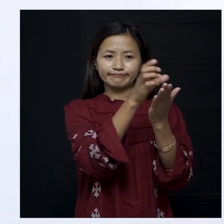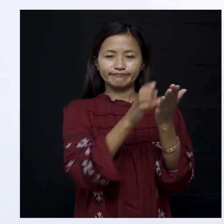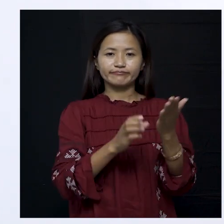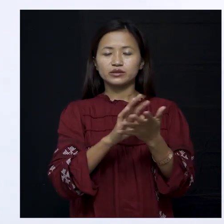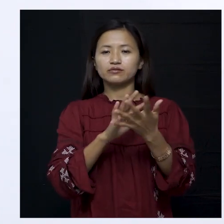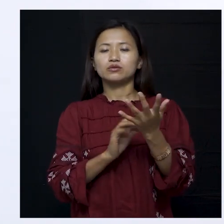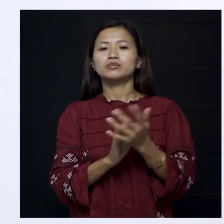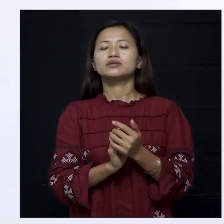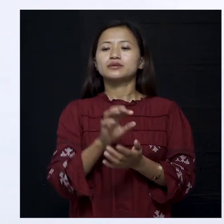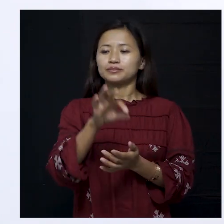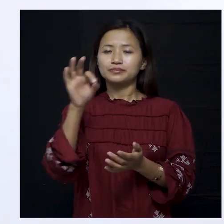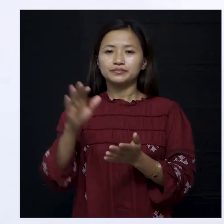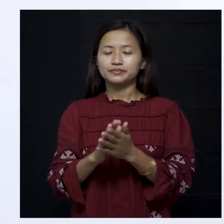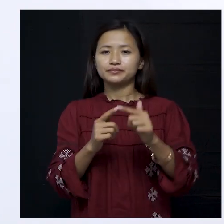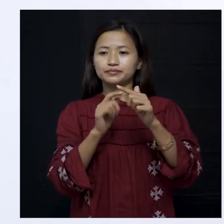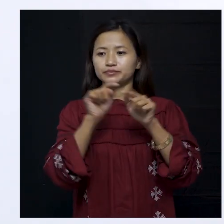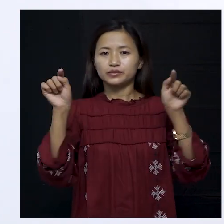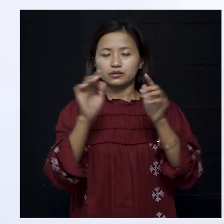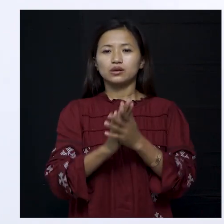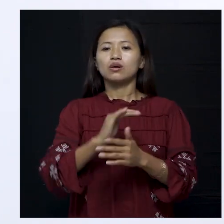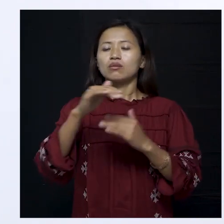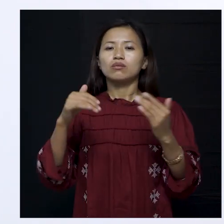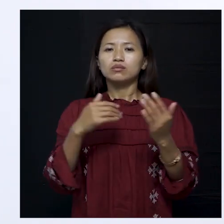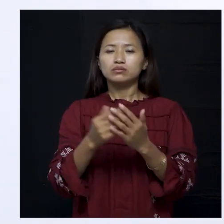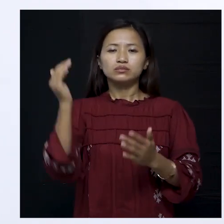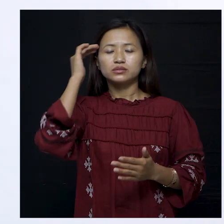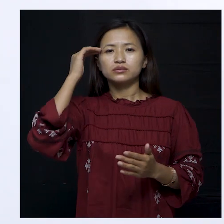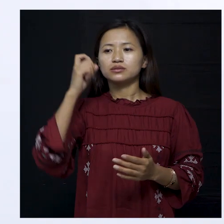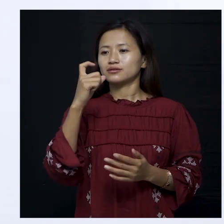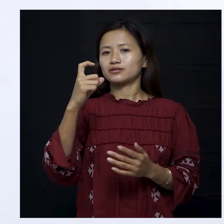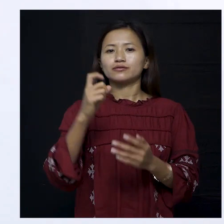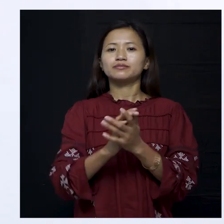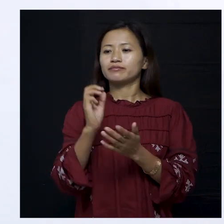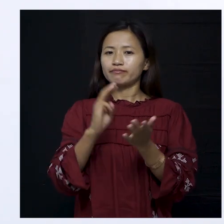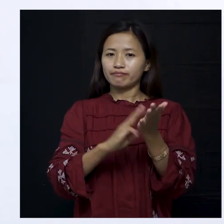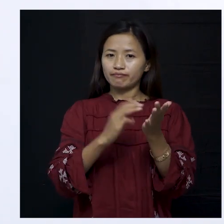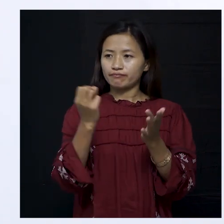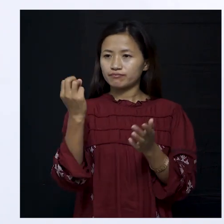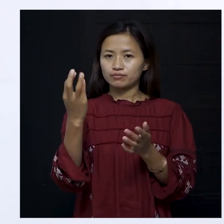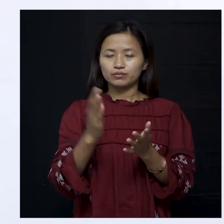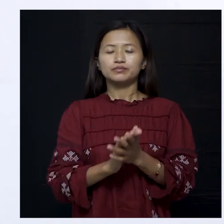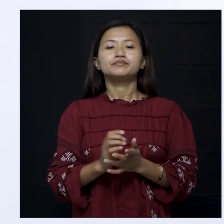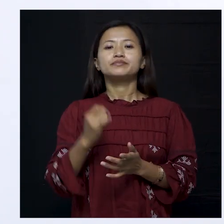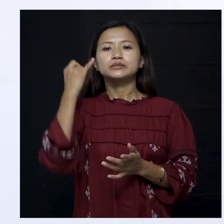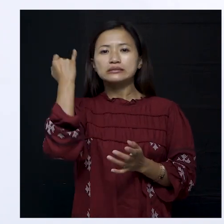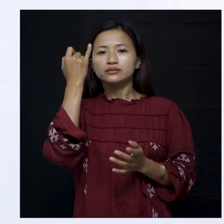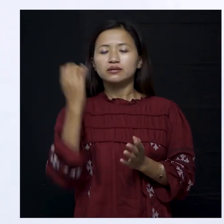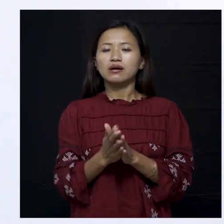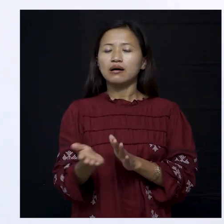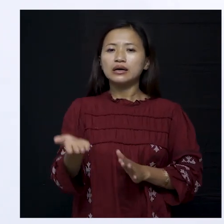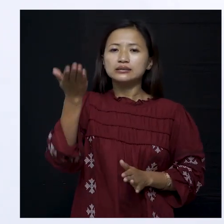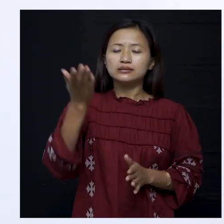why I've picked this topic. And you know that all these topics carry 7 marks. You can imagine that. And this is the